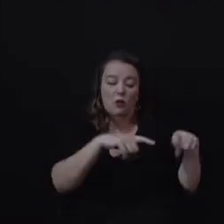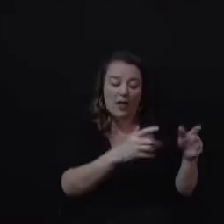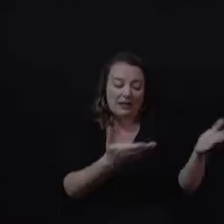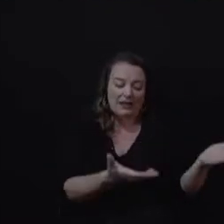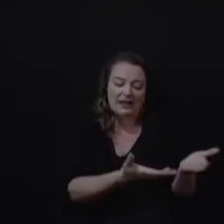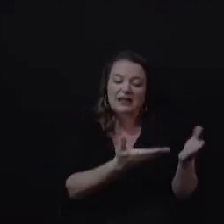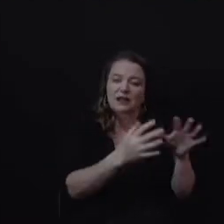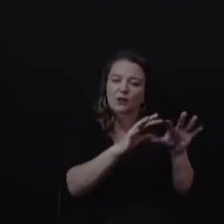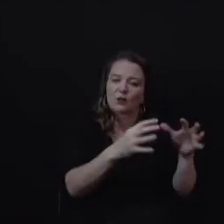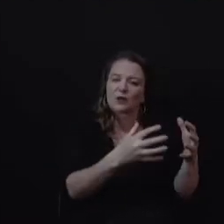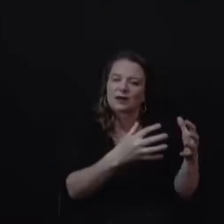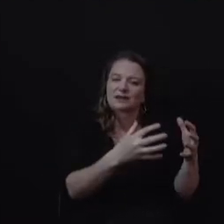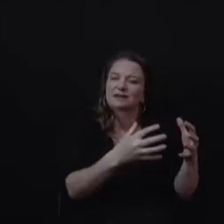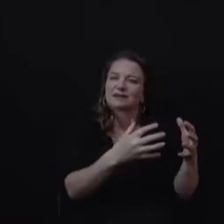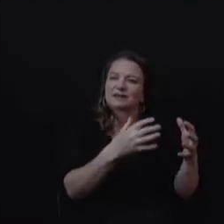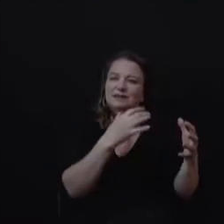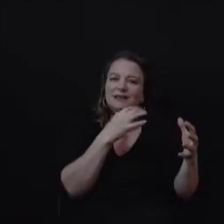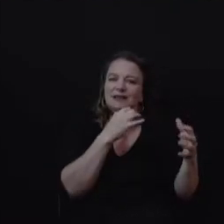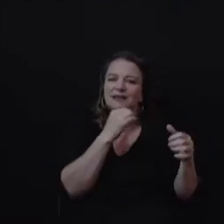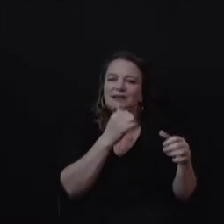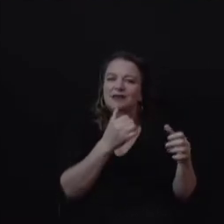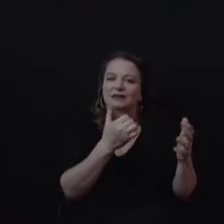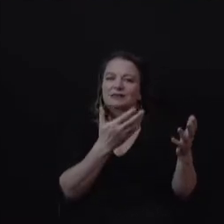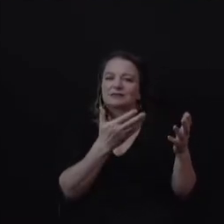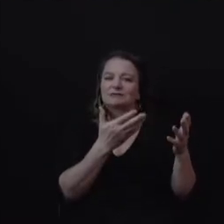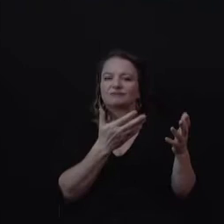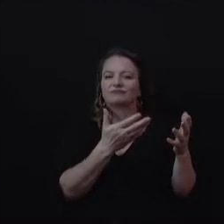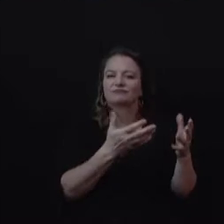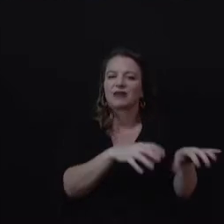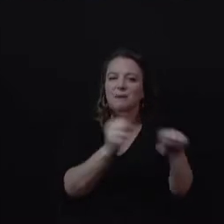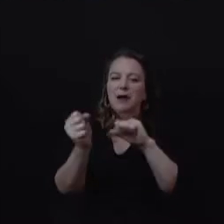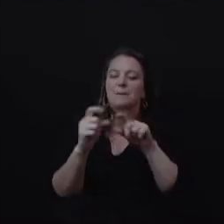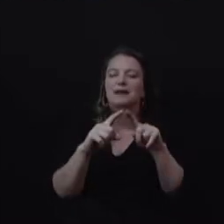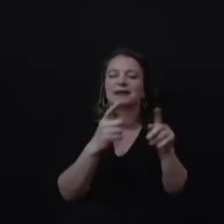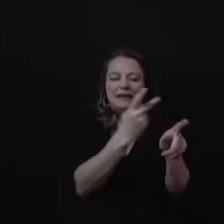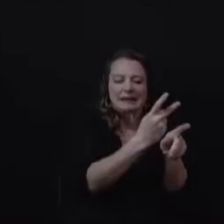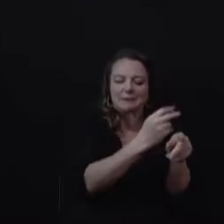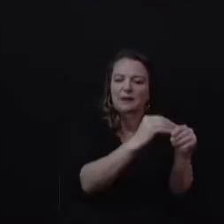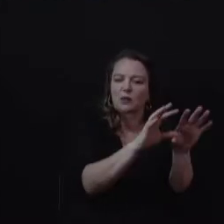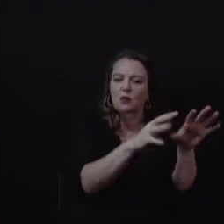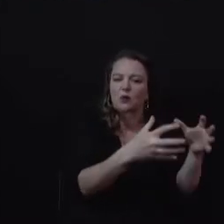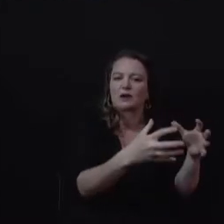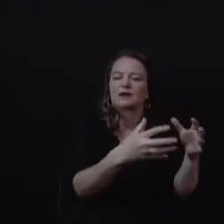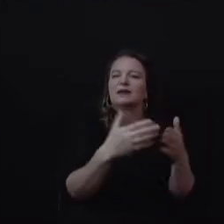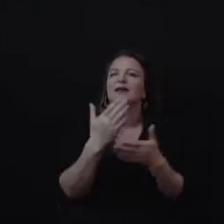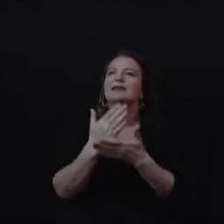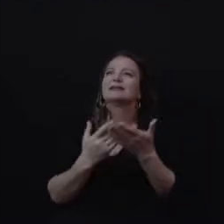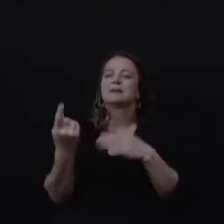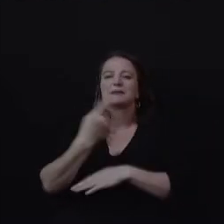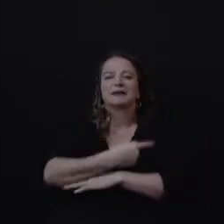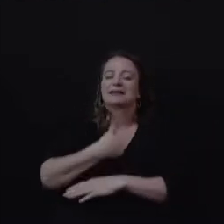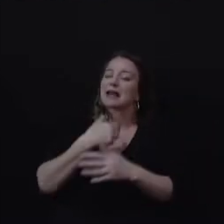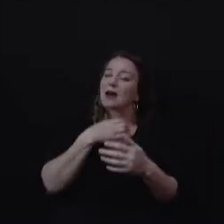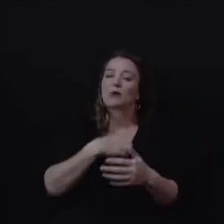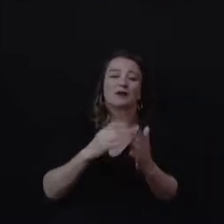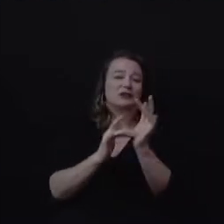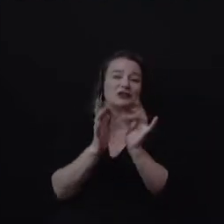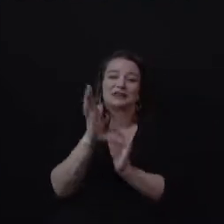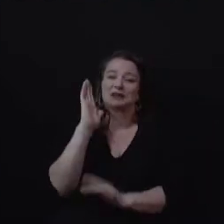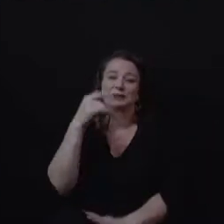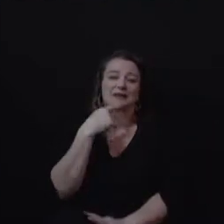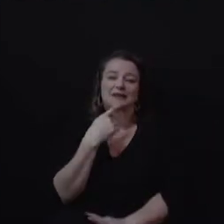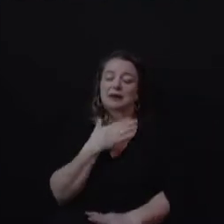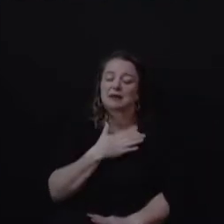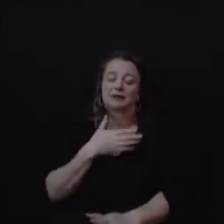Lord. Don't take them out, but keep them while they're in the world. You know, some days I wish he would have prayed, Lord, take them out